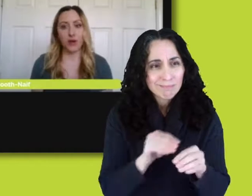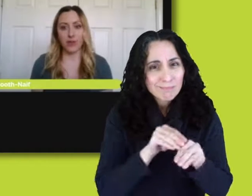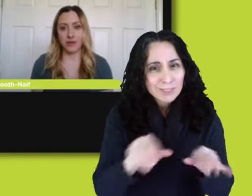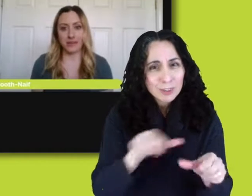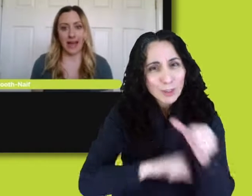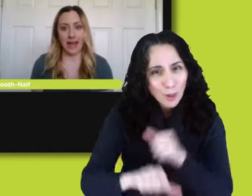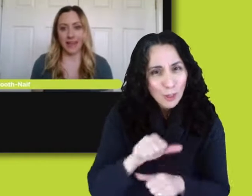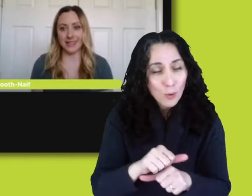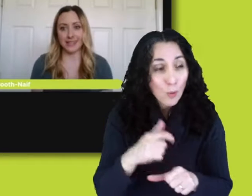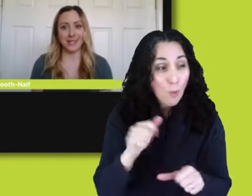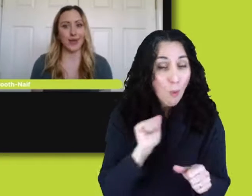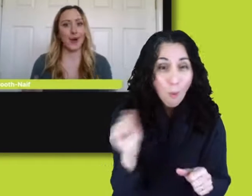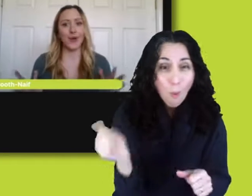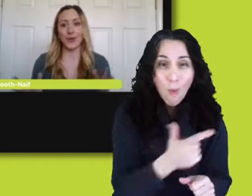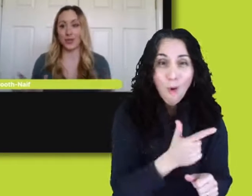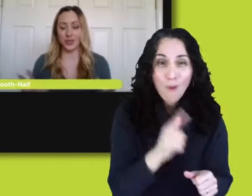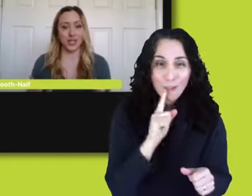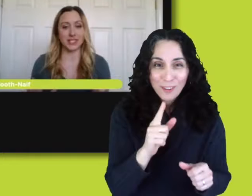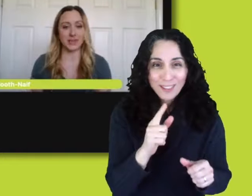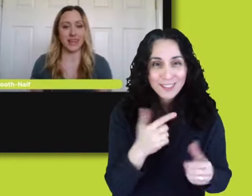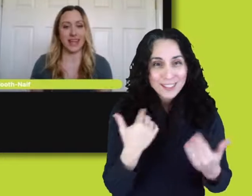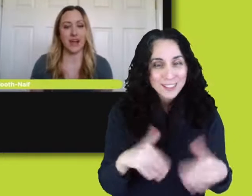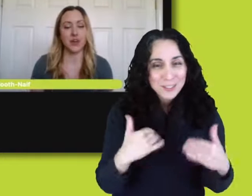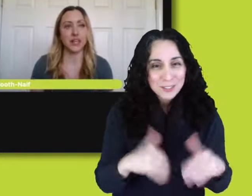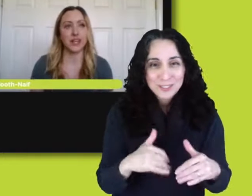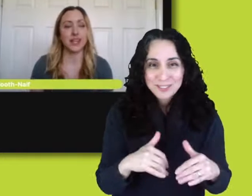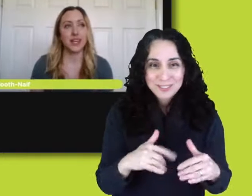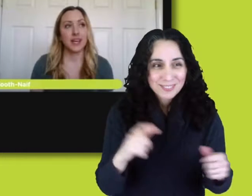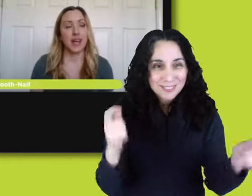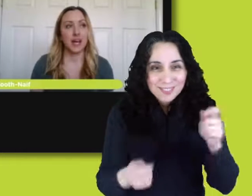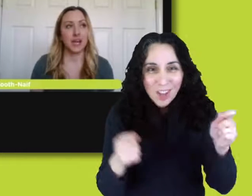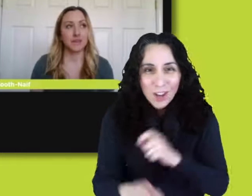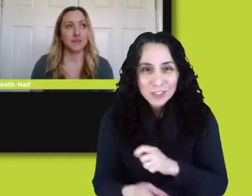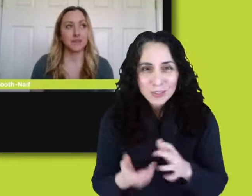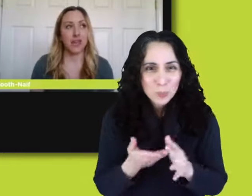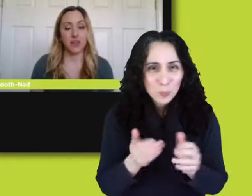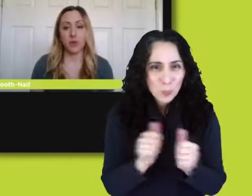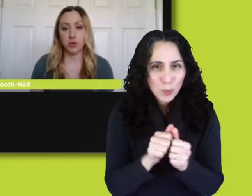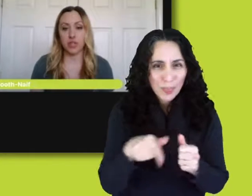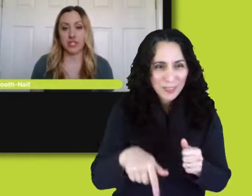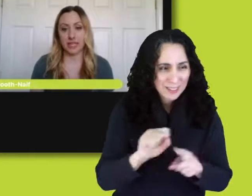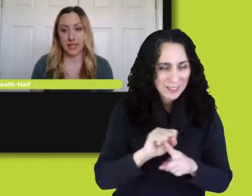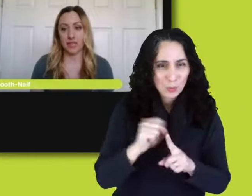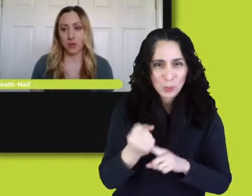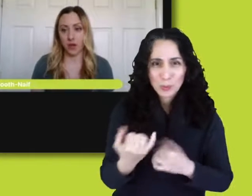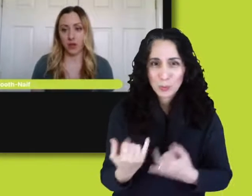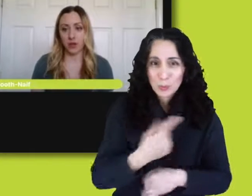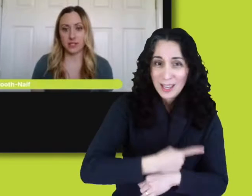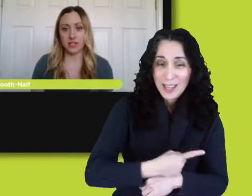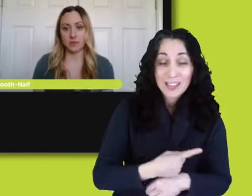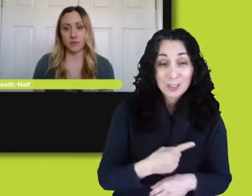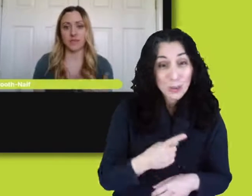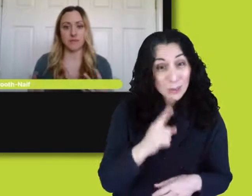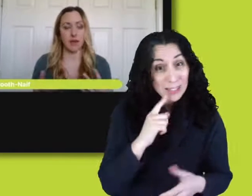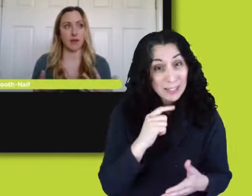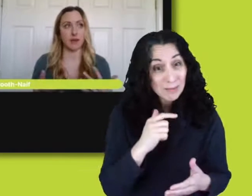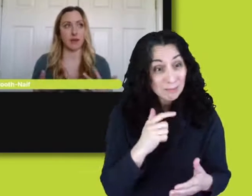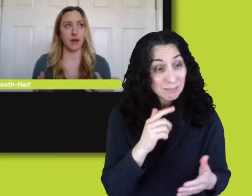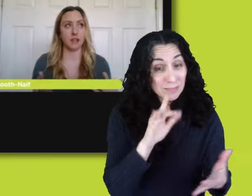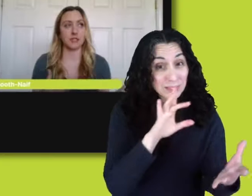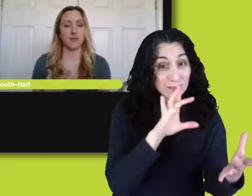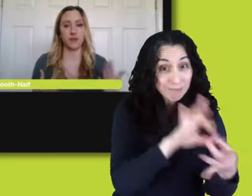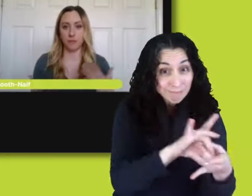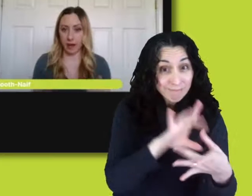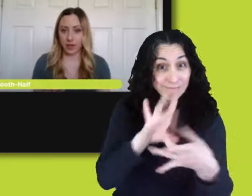we're all going through a lot, and it's a whole new adjustment now. And I think really just connecting with others helps us